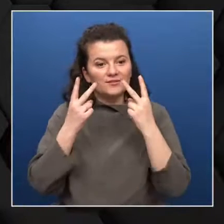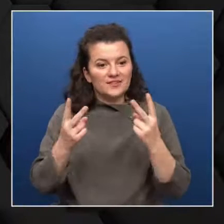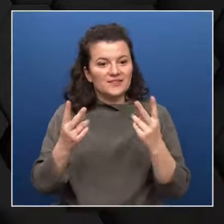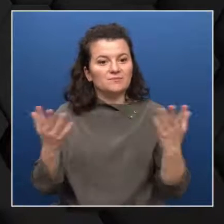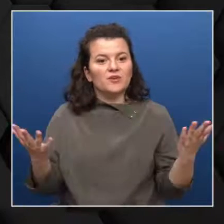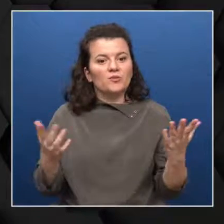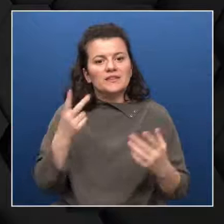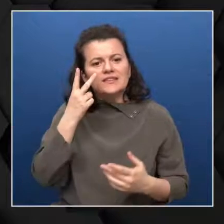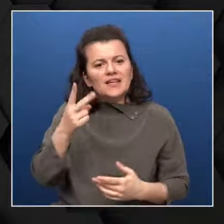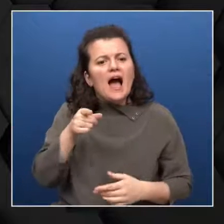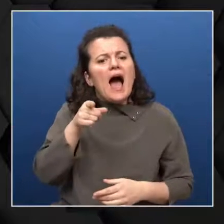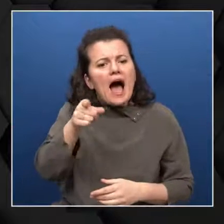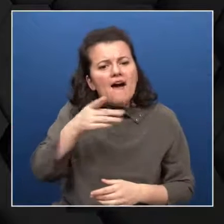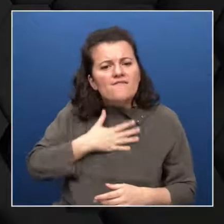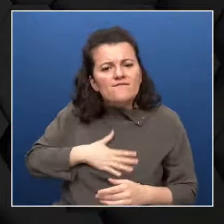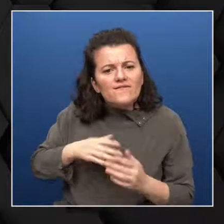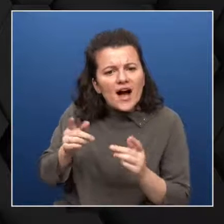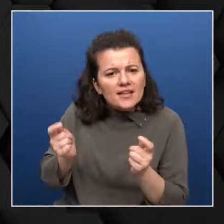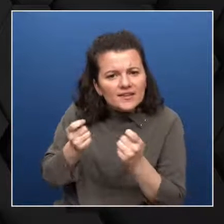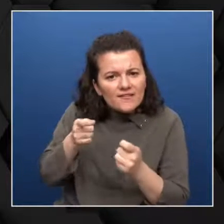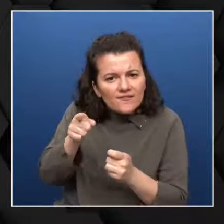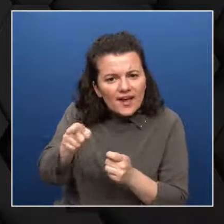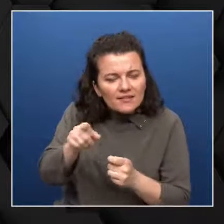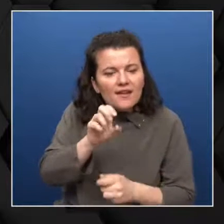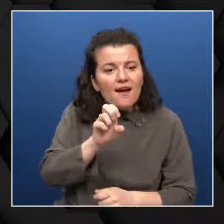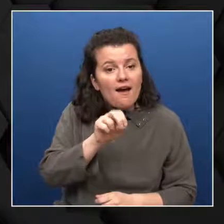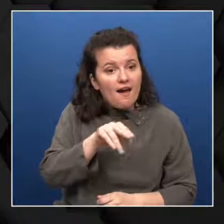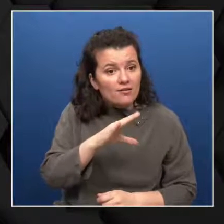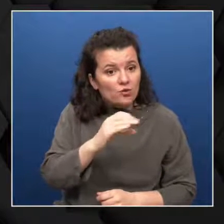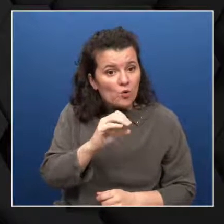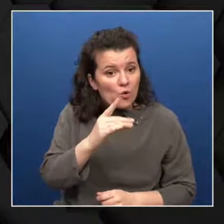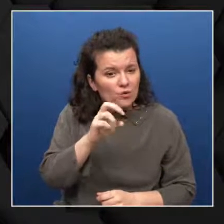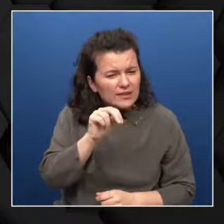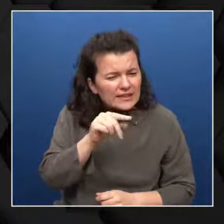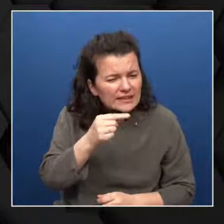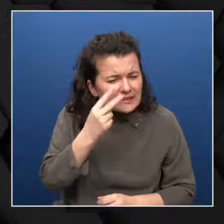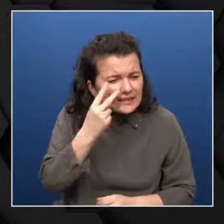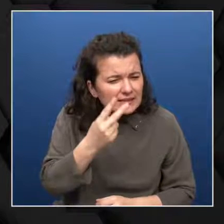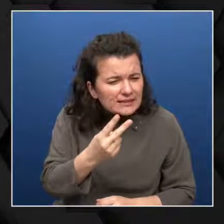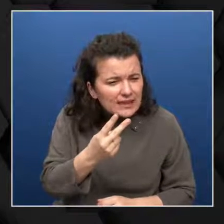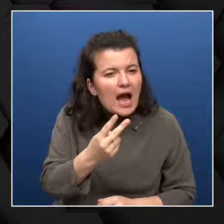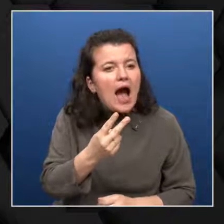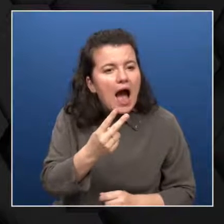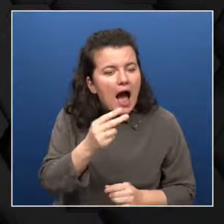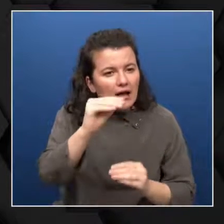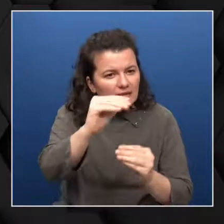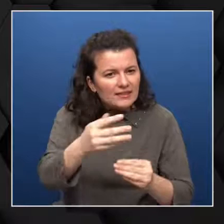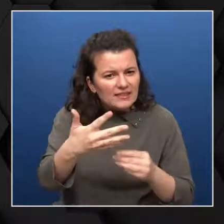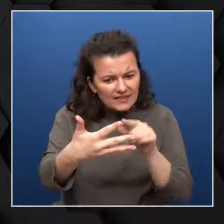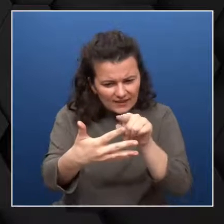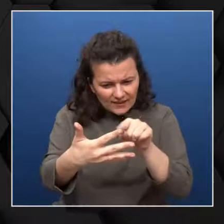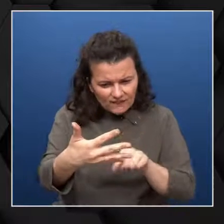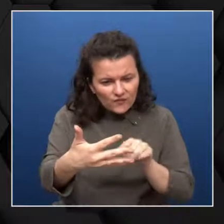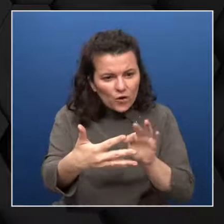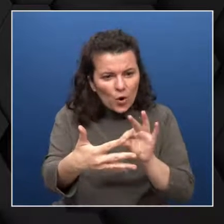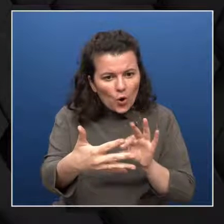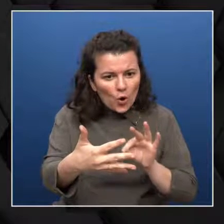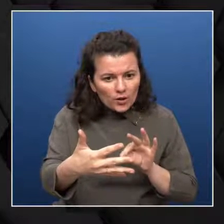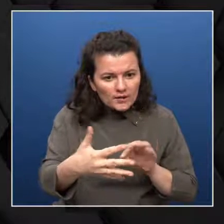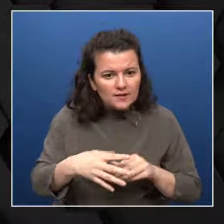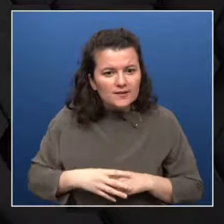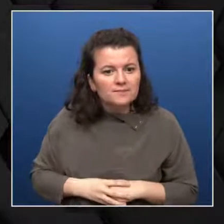we want to have premium encoding, we're using a default preset. You can actually choose how it